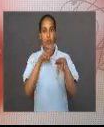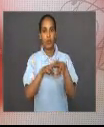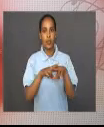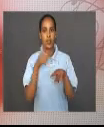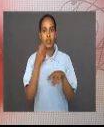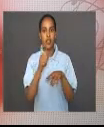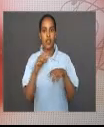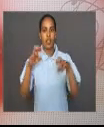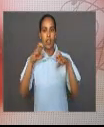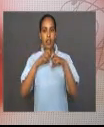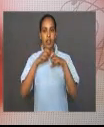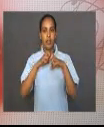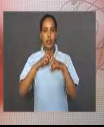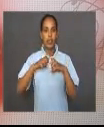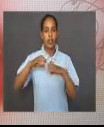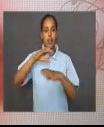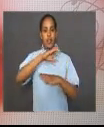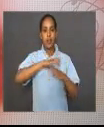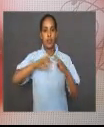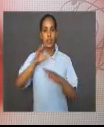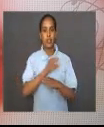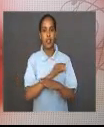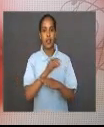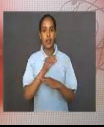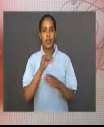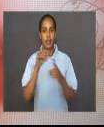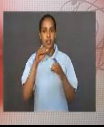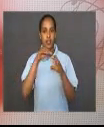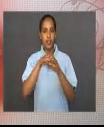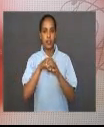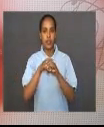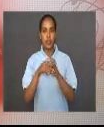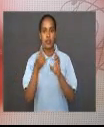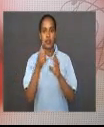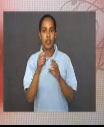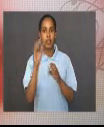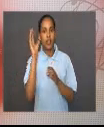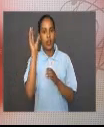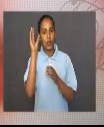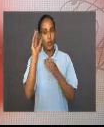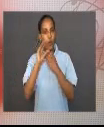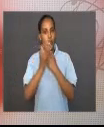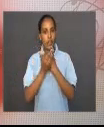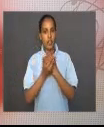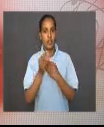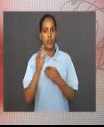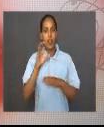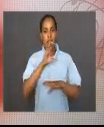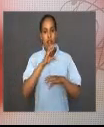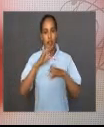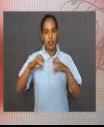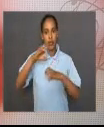the electrolytic cell into the context of